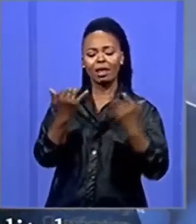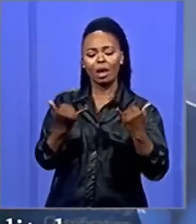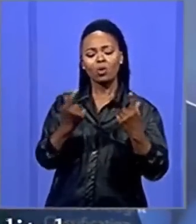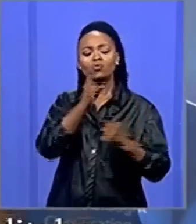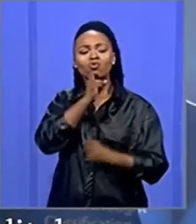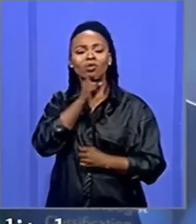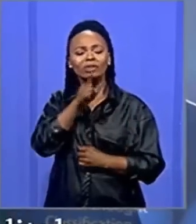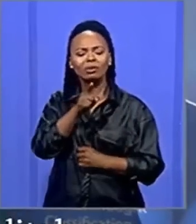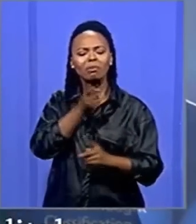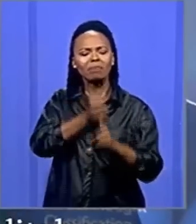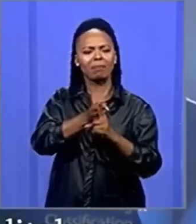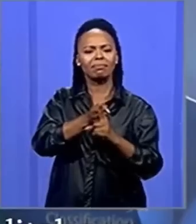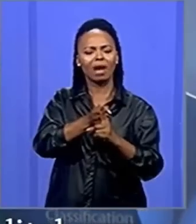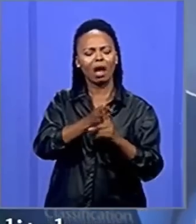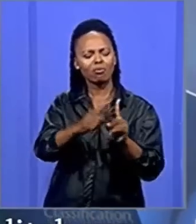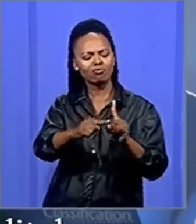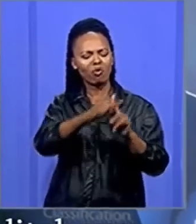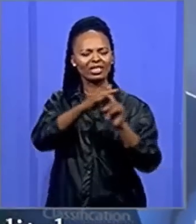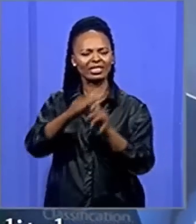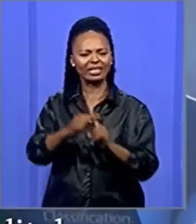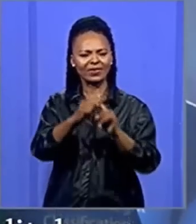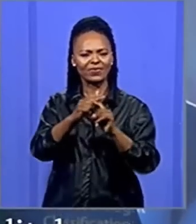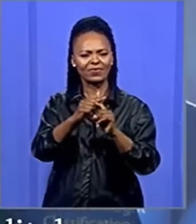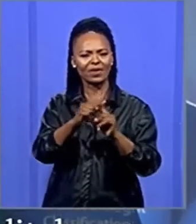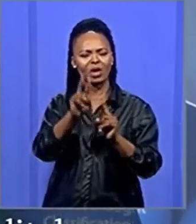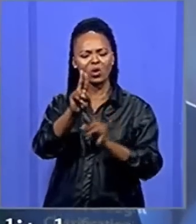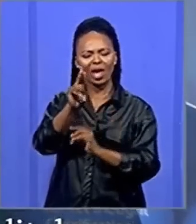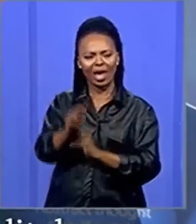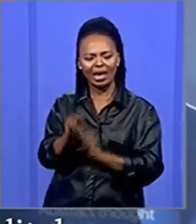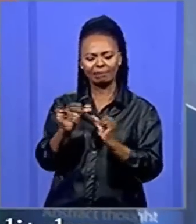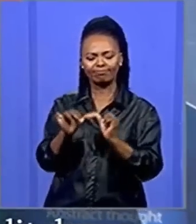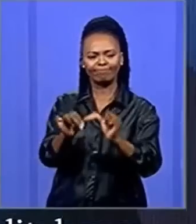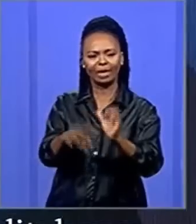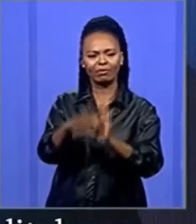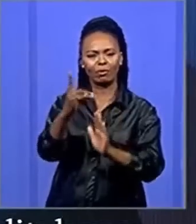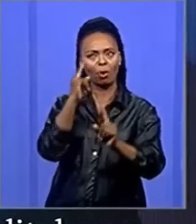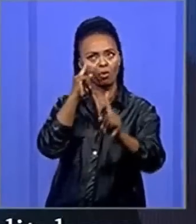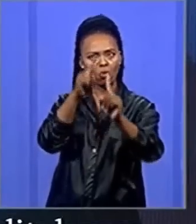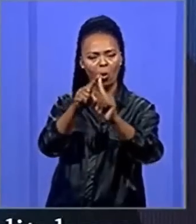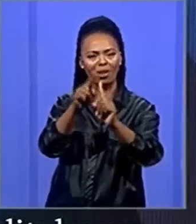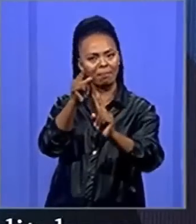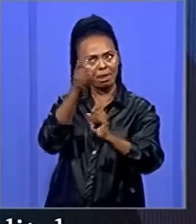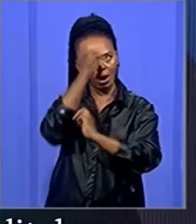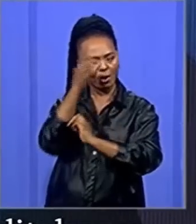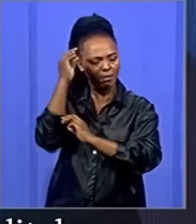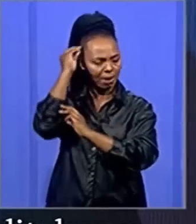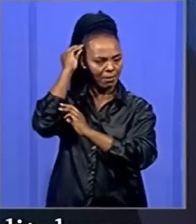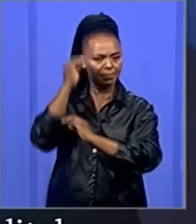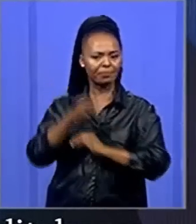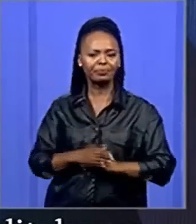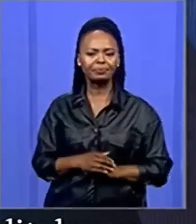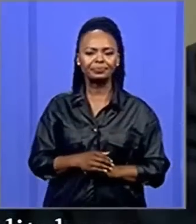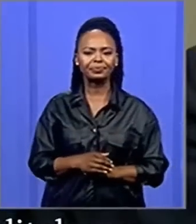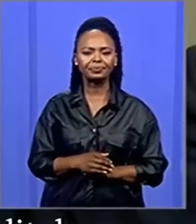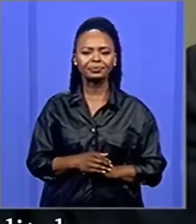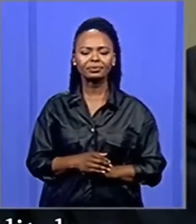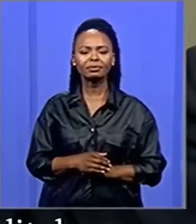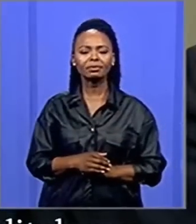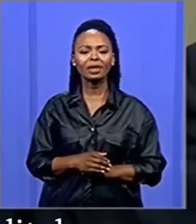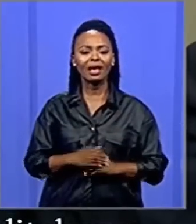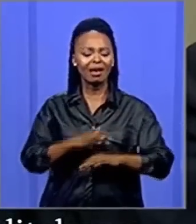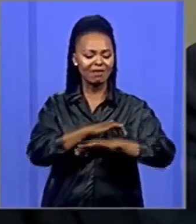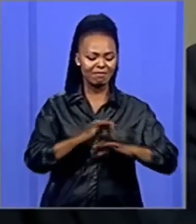to impact positively on the UN Sustainable Development Goals. What we do is we assist